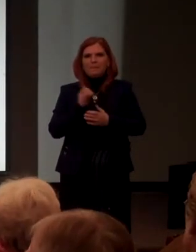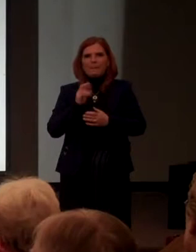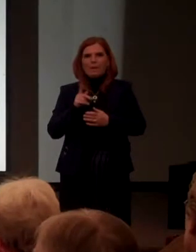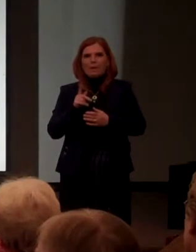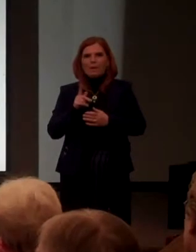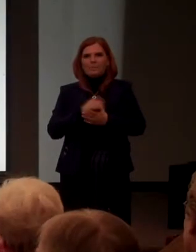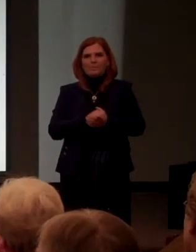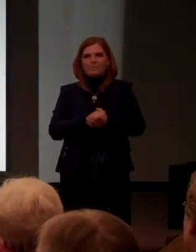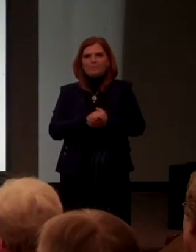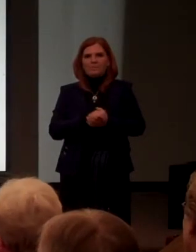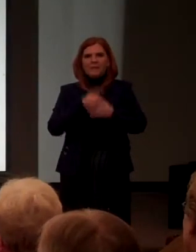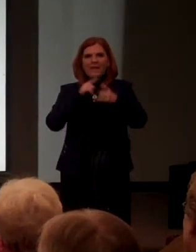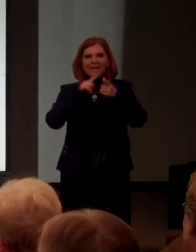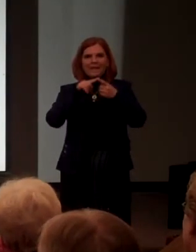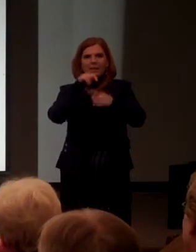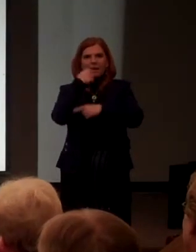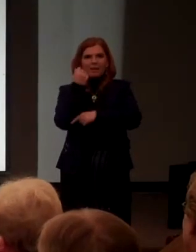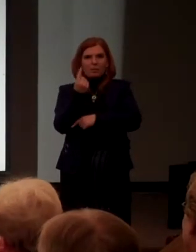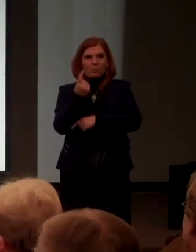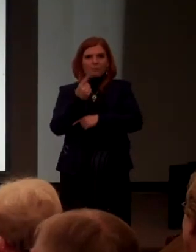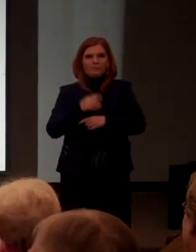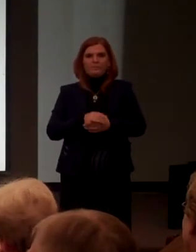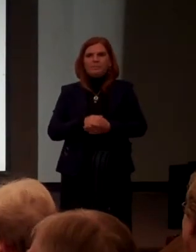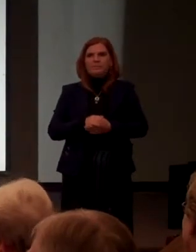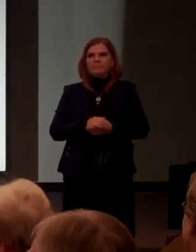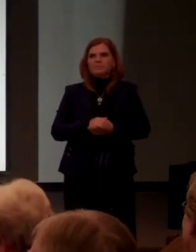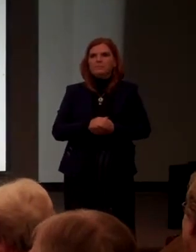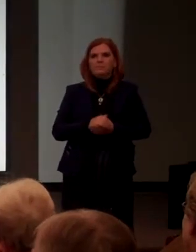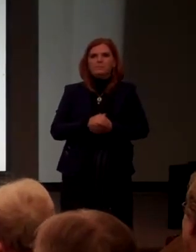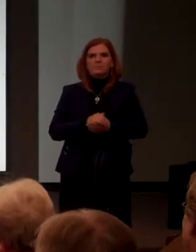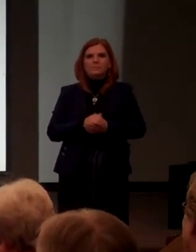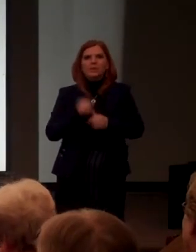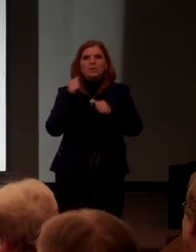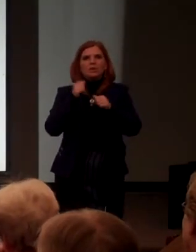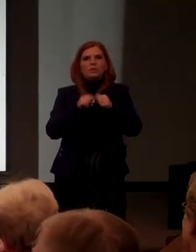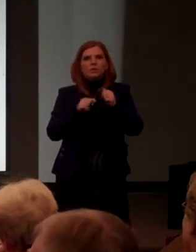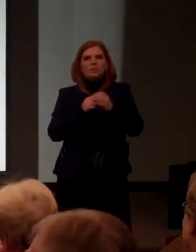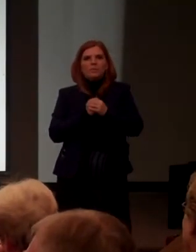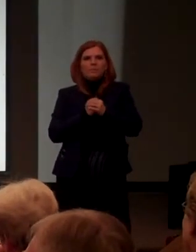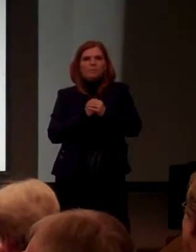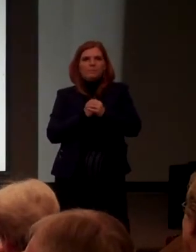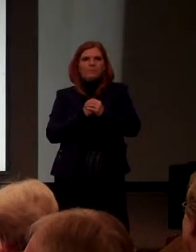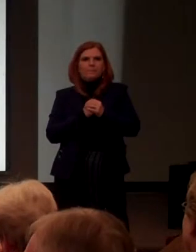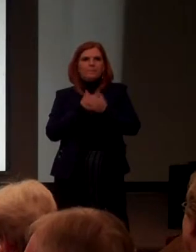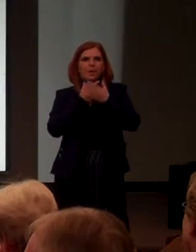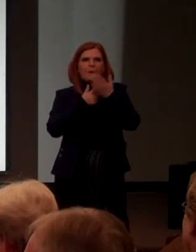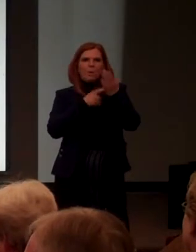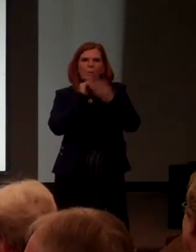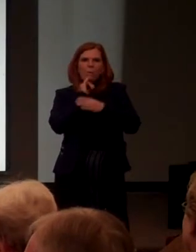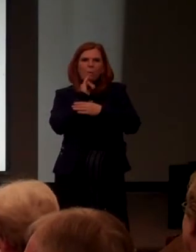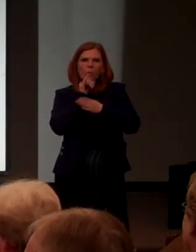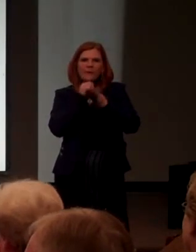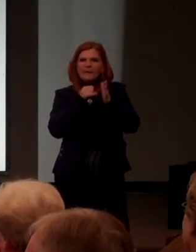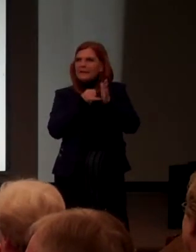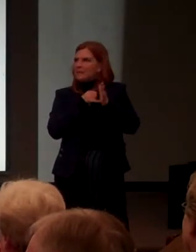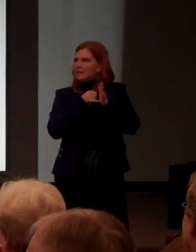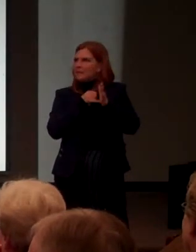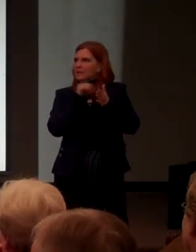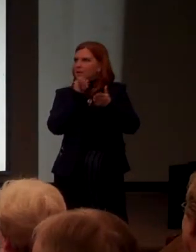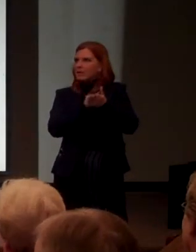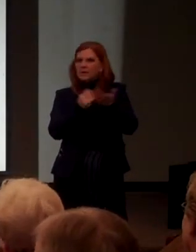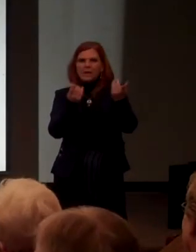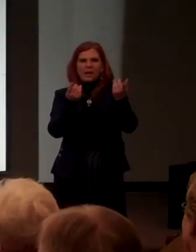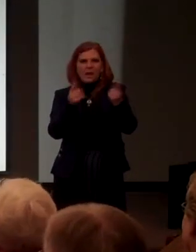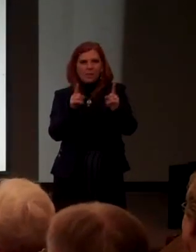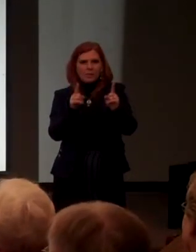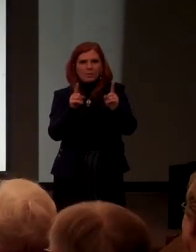Okay, and then the other one. Okay. So, what is it that